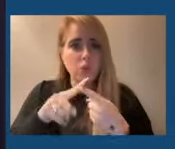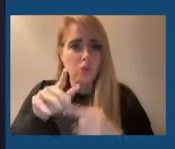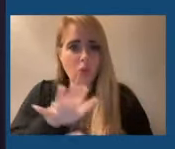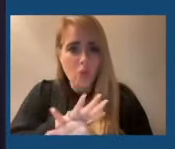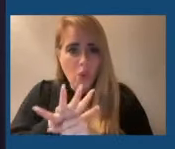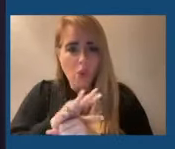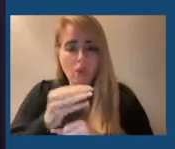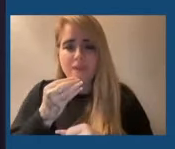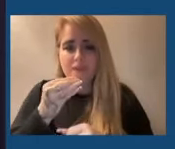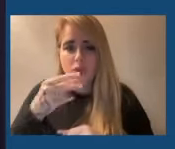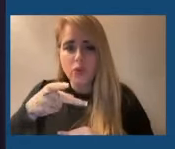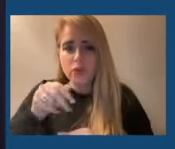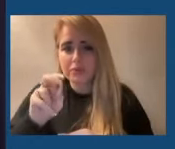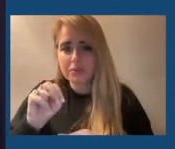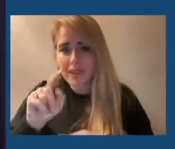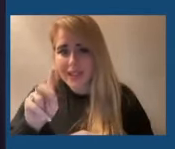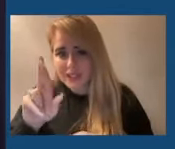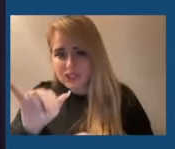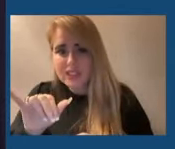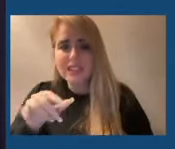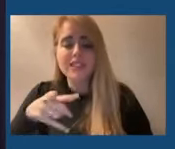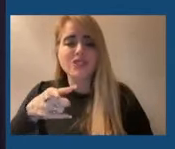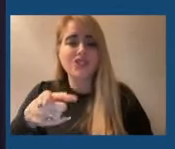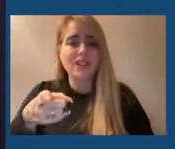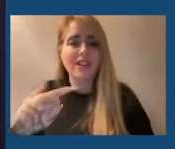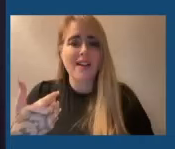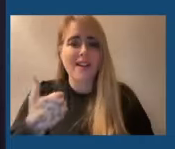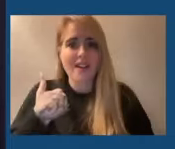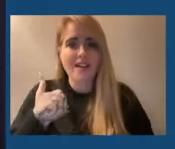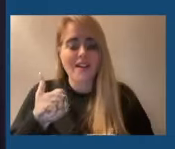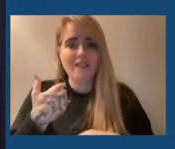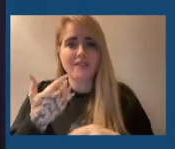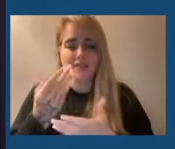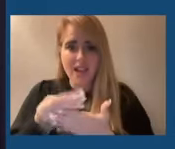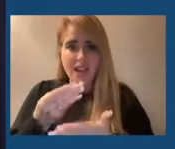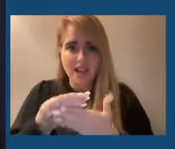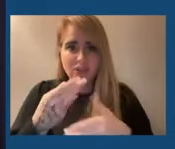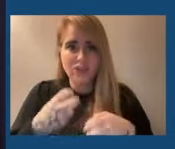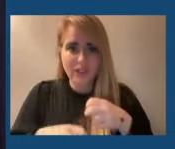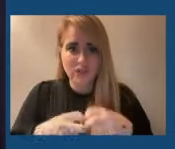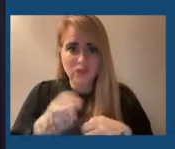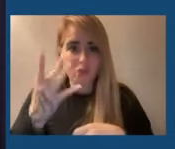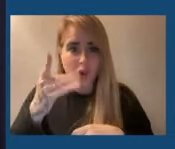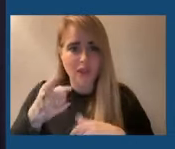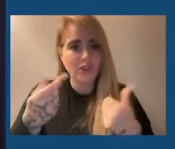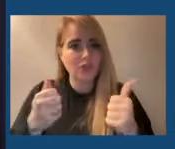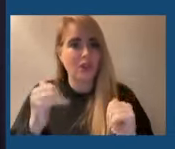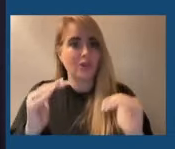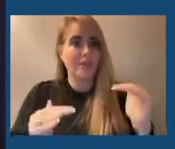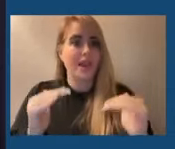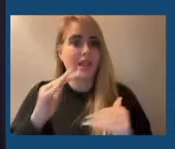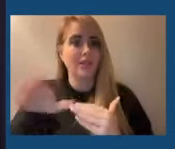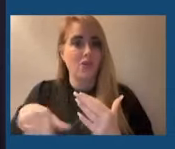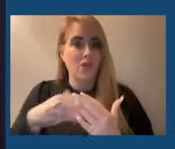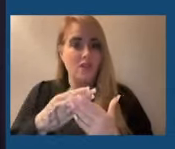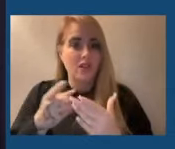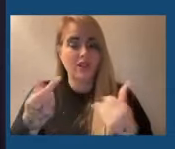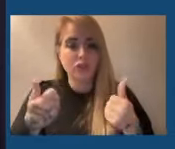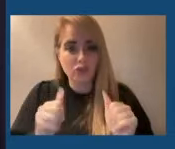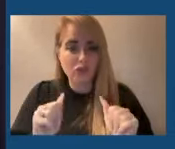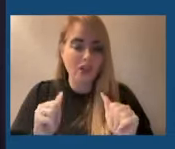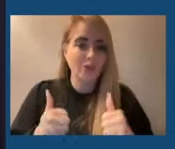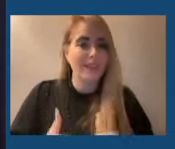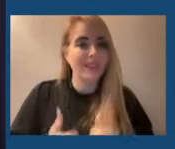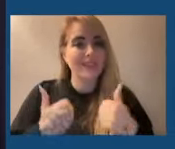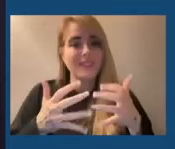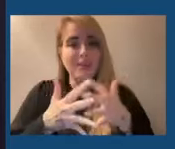pantry, you know, she had, you know, financial issues because she's trying to balance it all. She's trying to live that American dream and try and